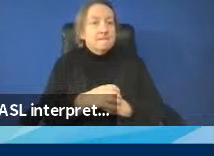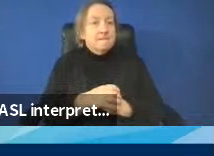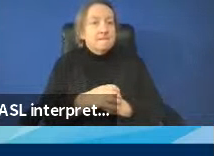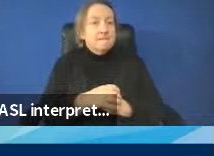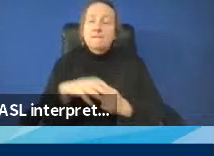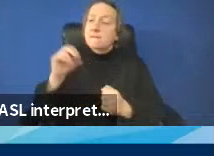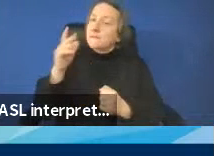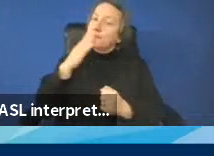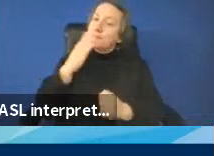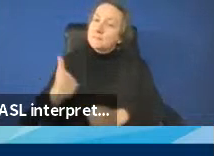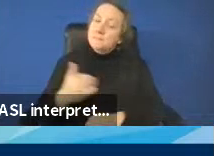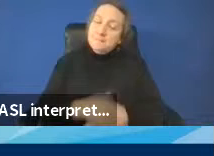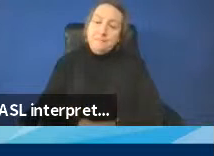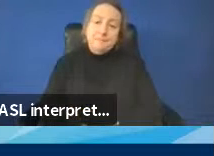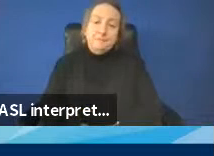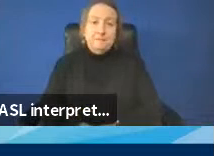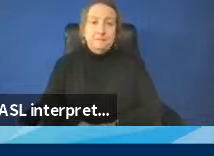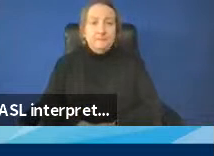Okay, thank you.